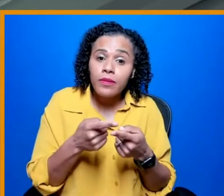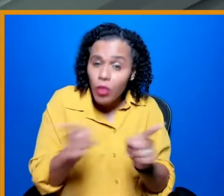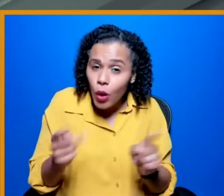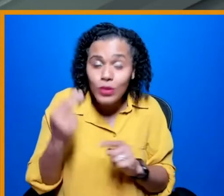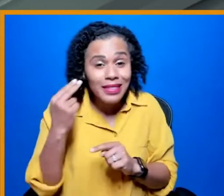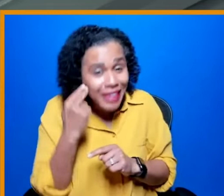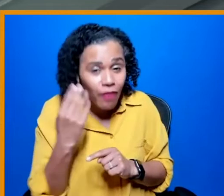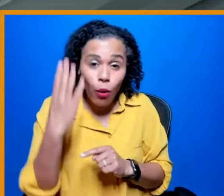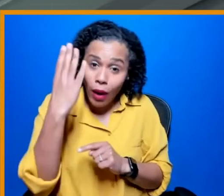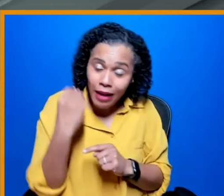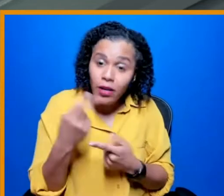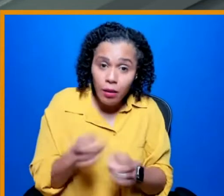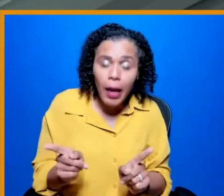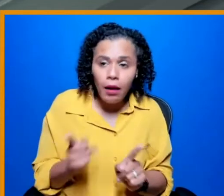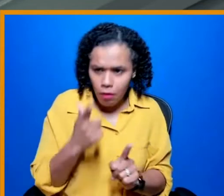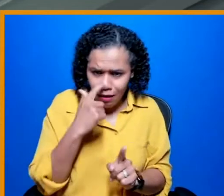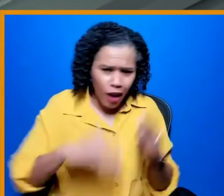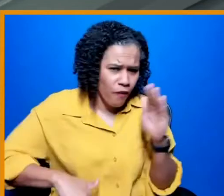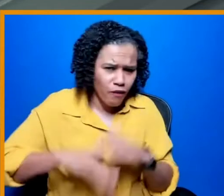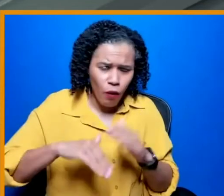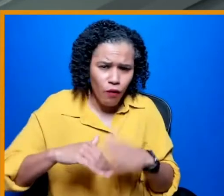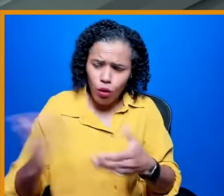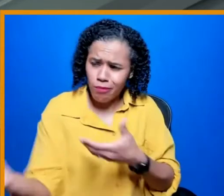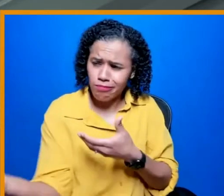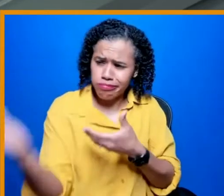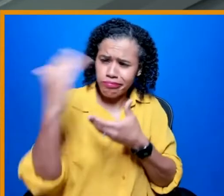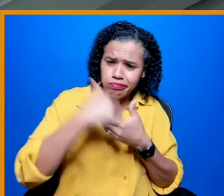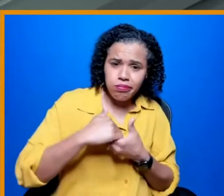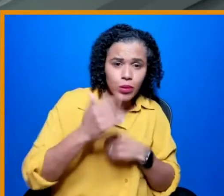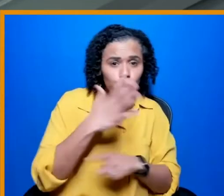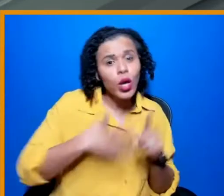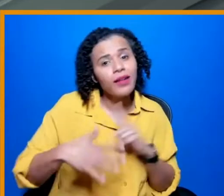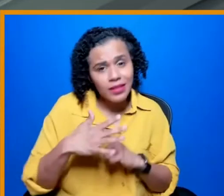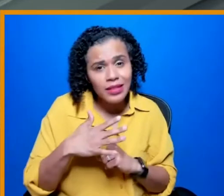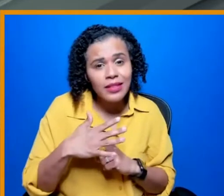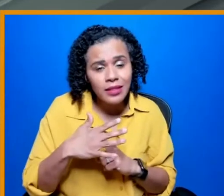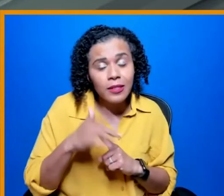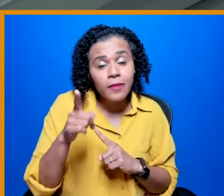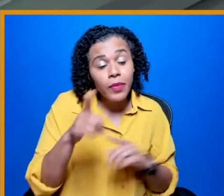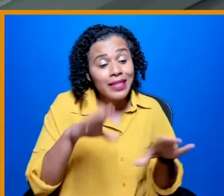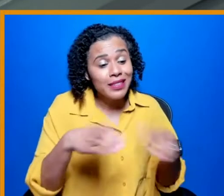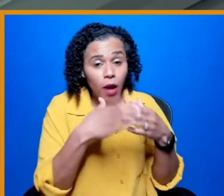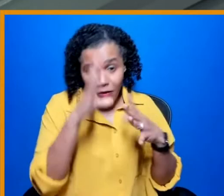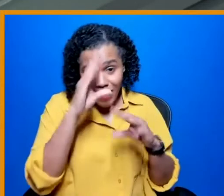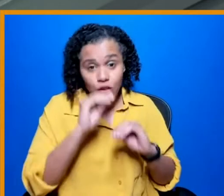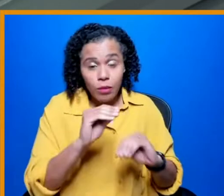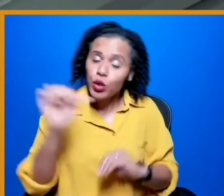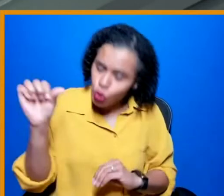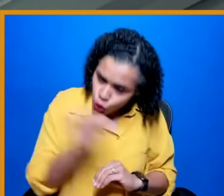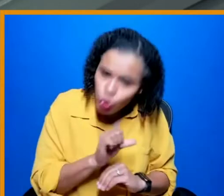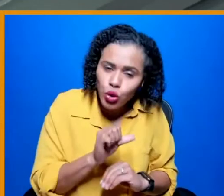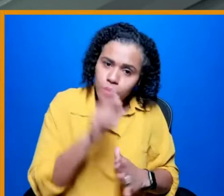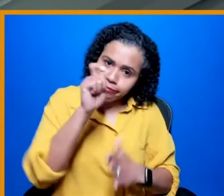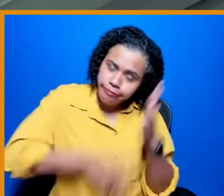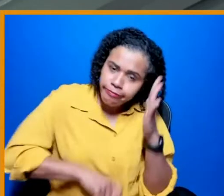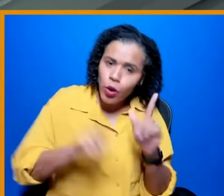hearing impaired can fully participate. The Department for Education should commission a feasibility study and pass